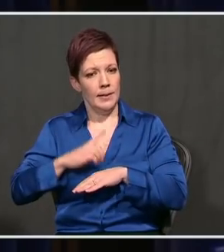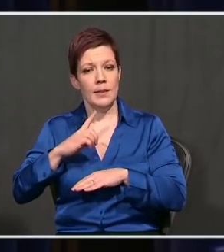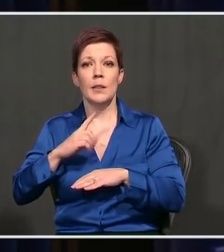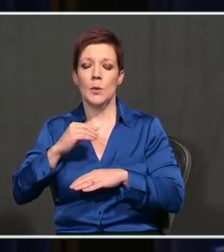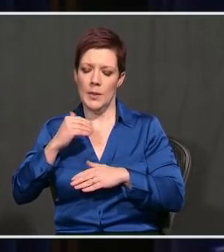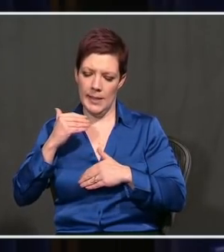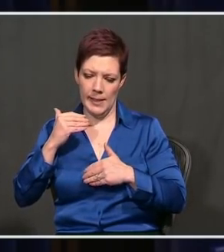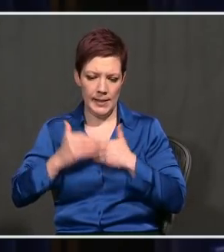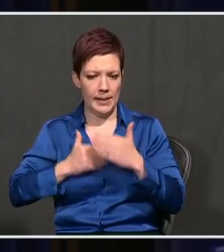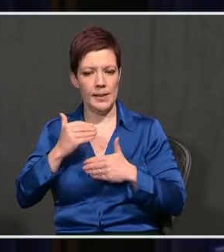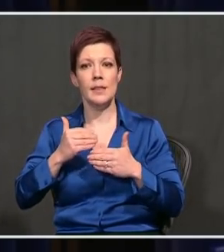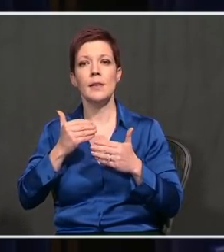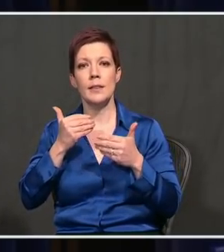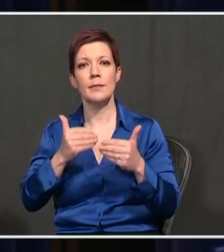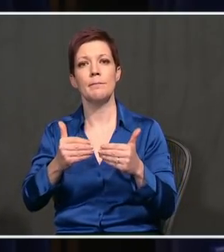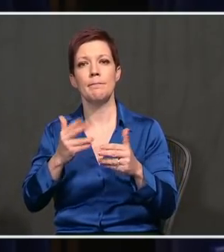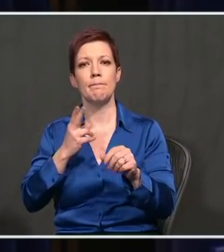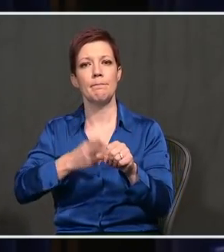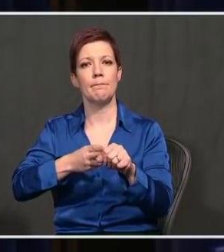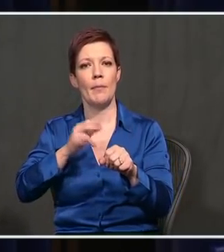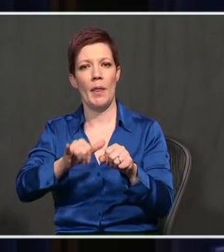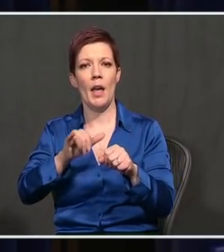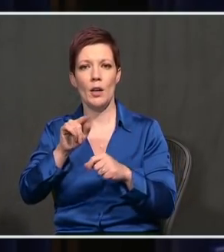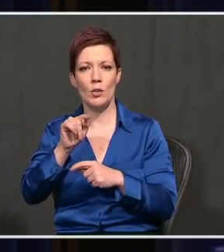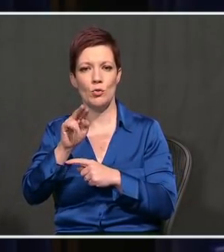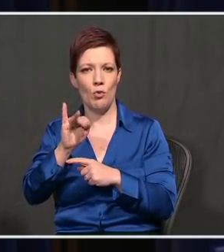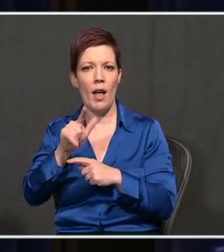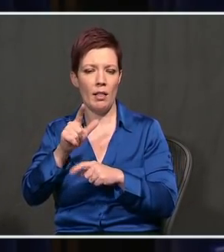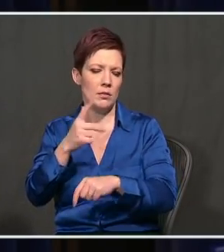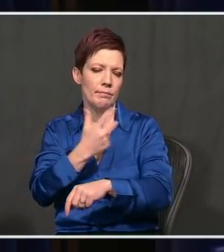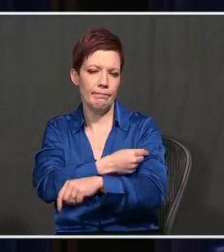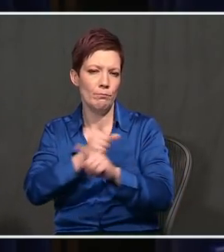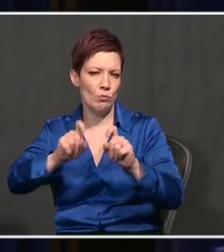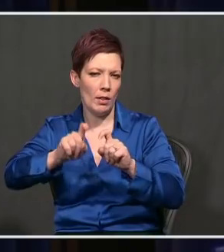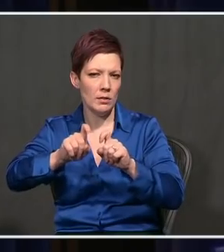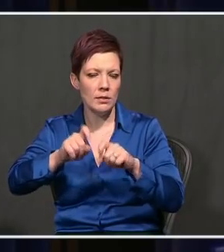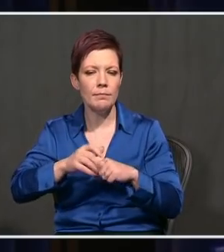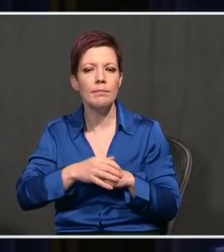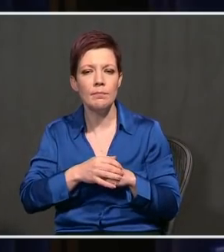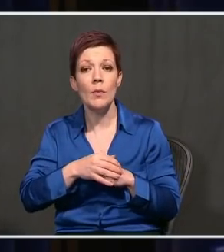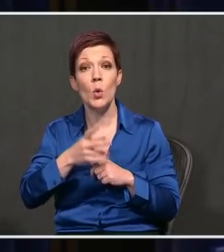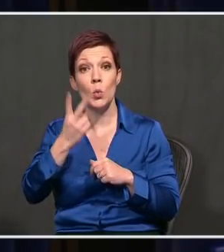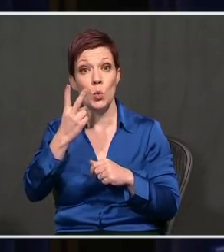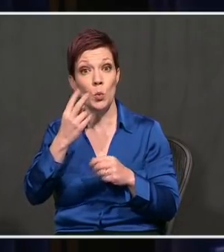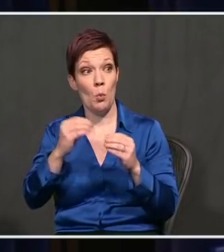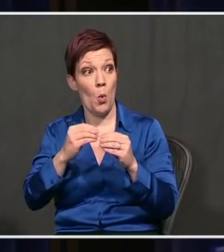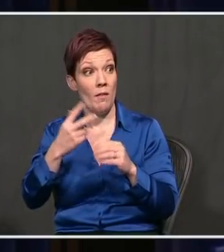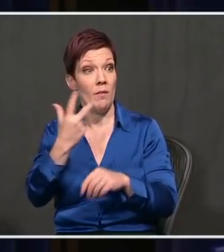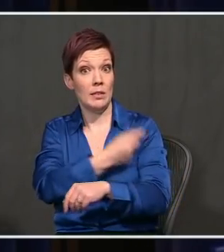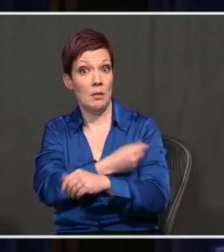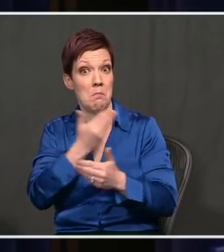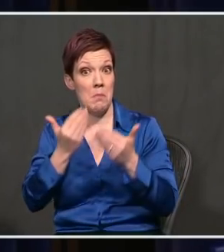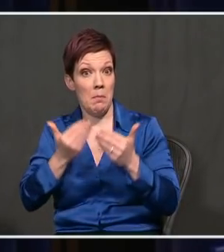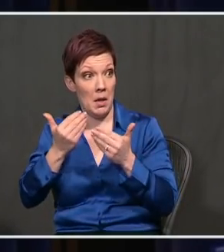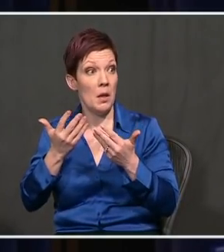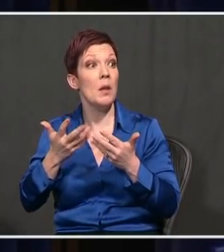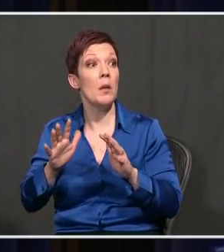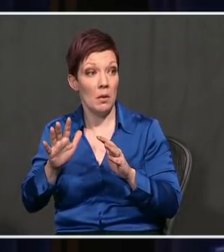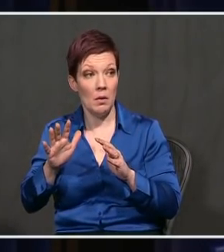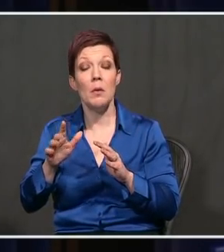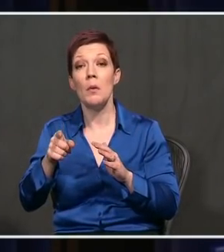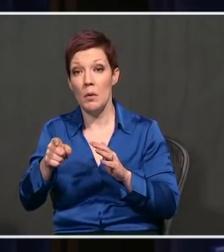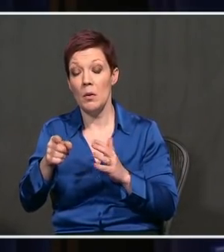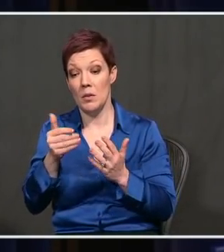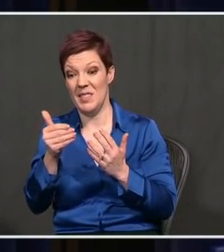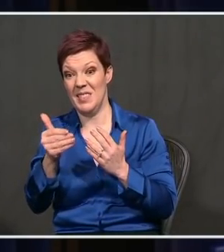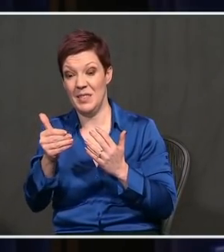clinical trials, even if two vaccines may very well be approved in the next few weeks. And I would say there's in